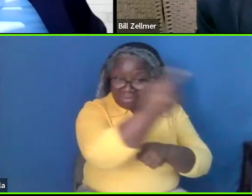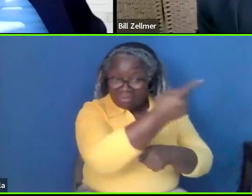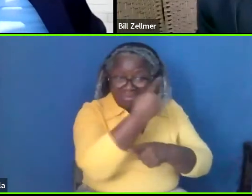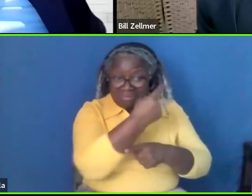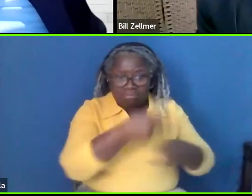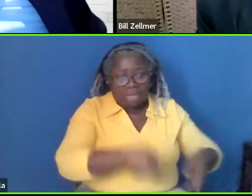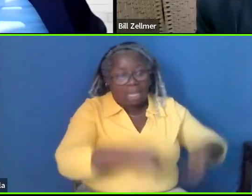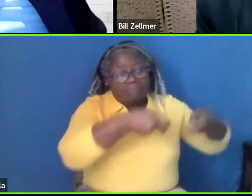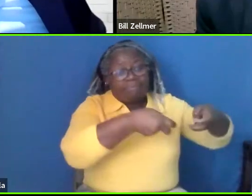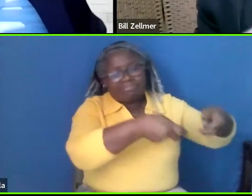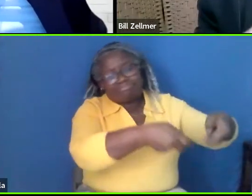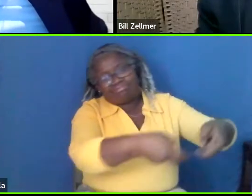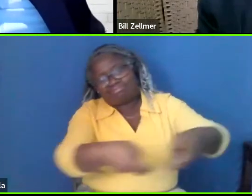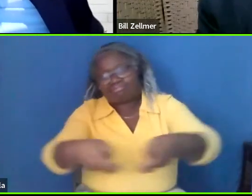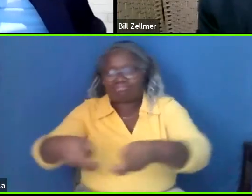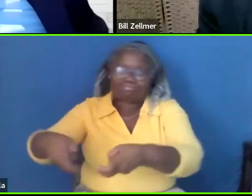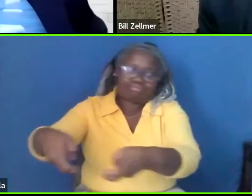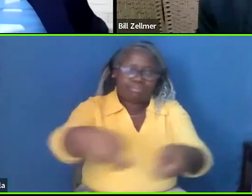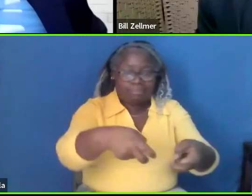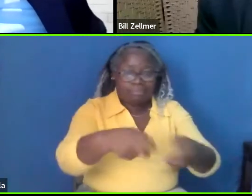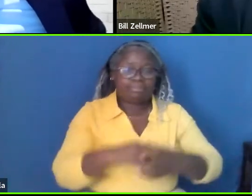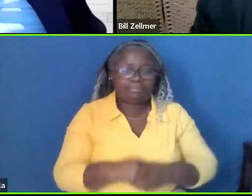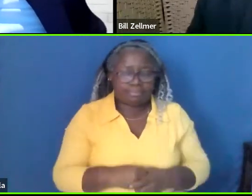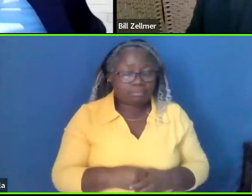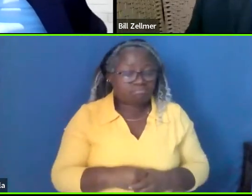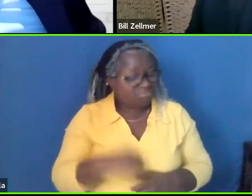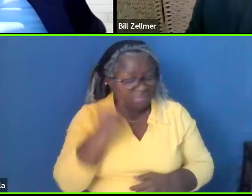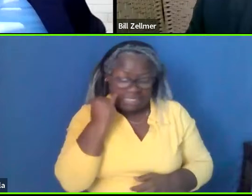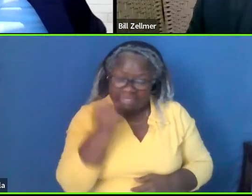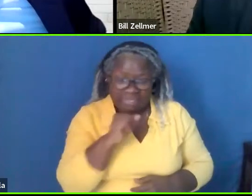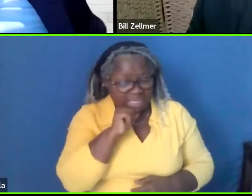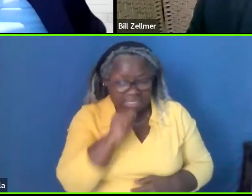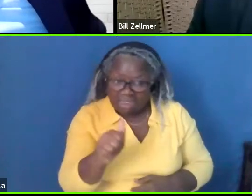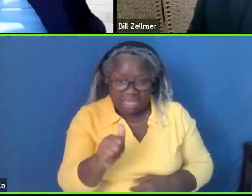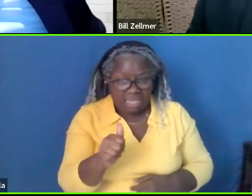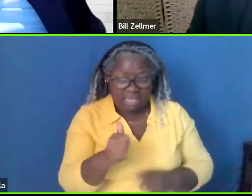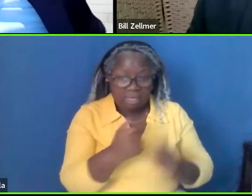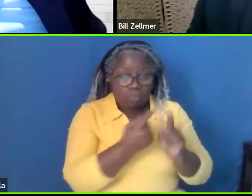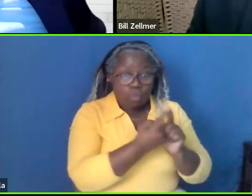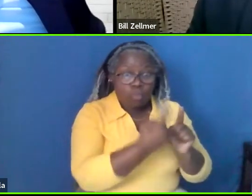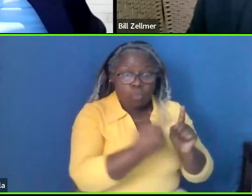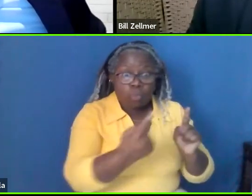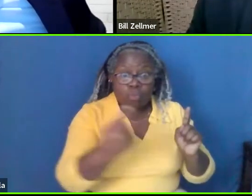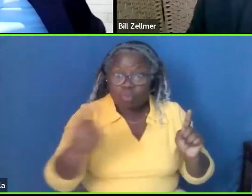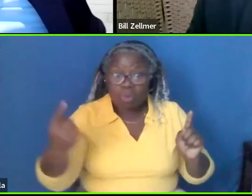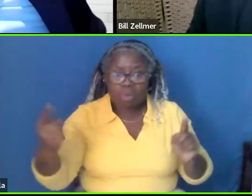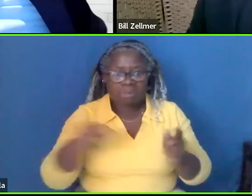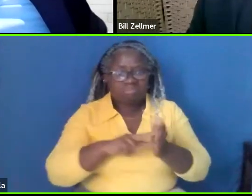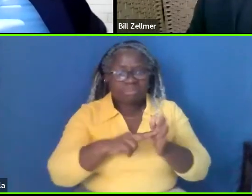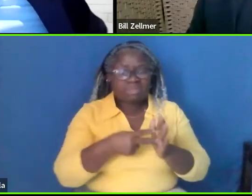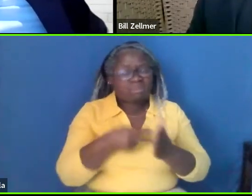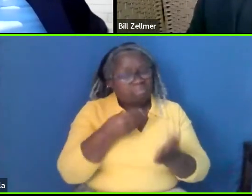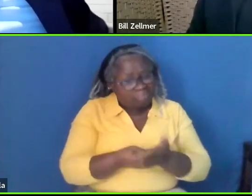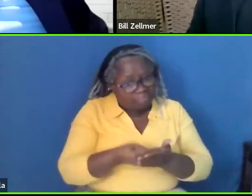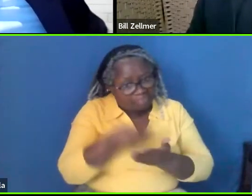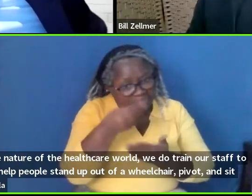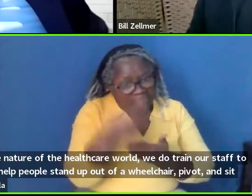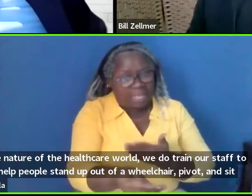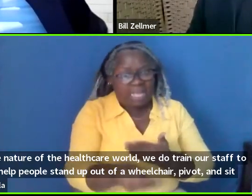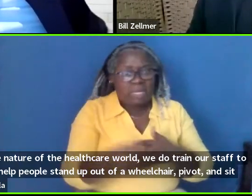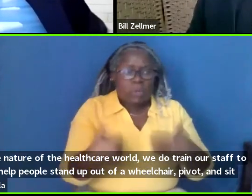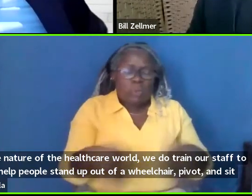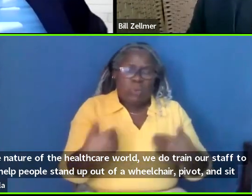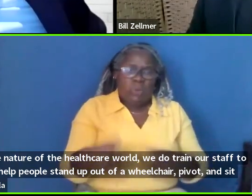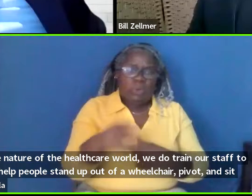buying 300 lifts and putting 300 of them in the rooms. Got it. All right, so let's get